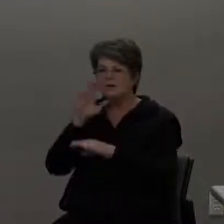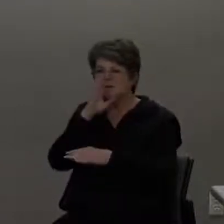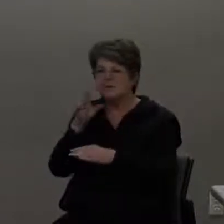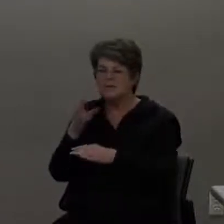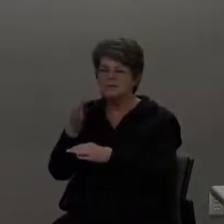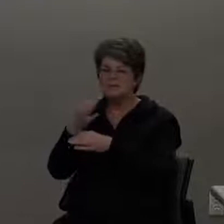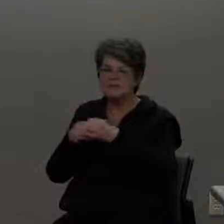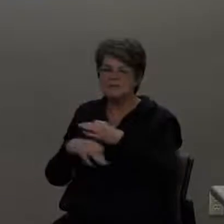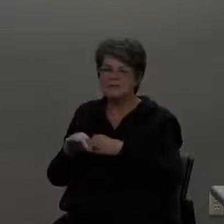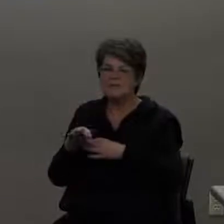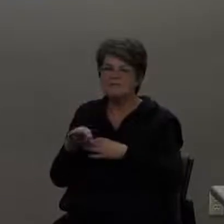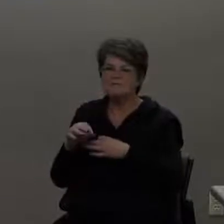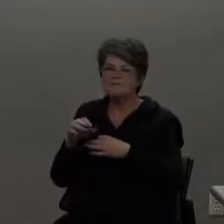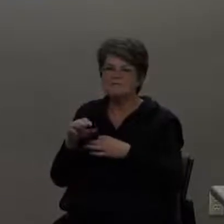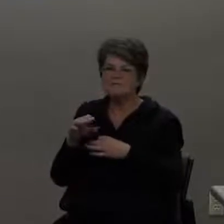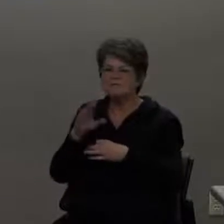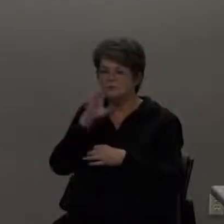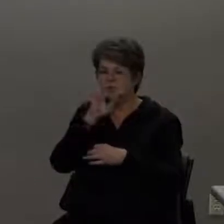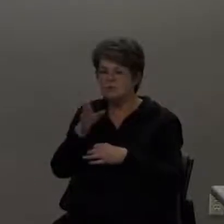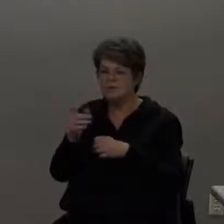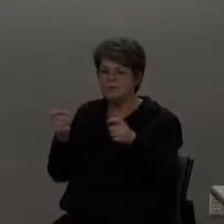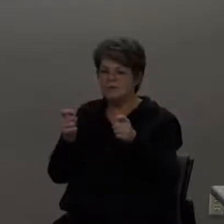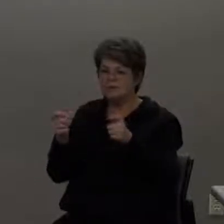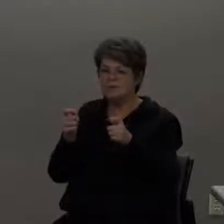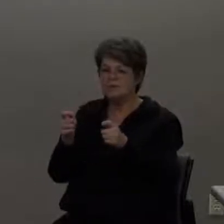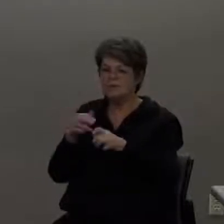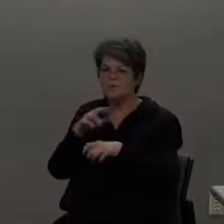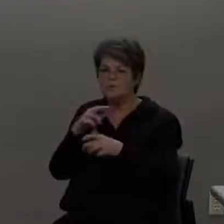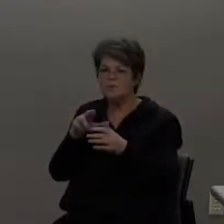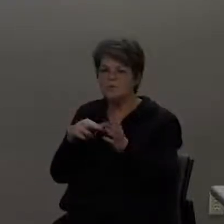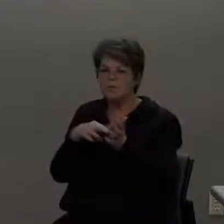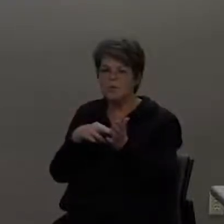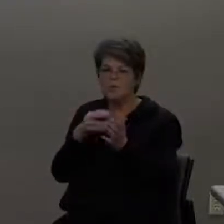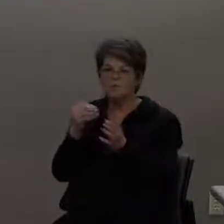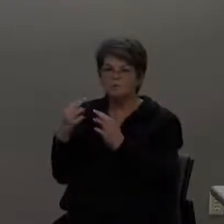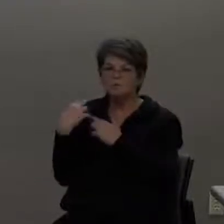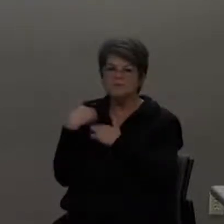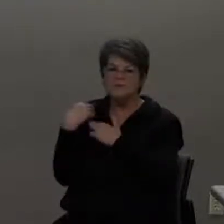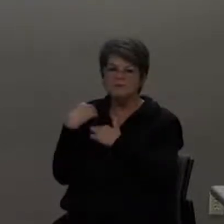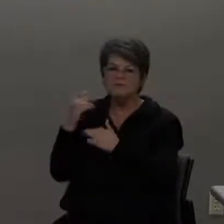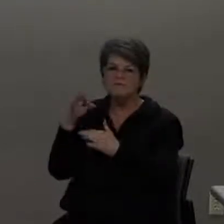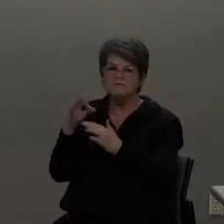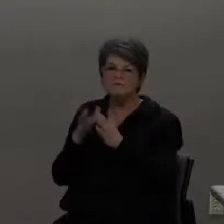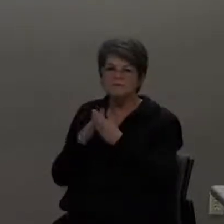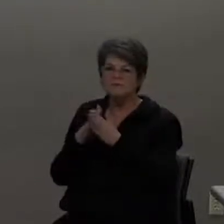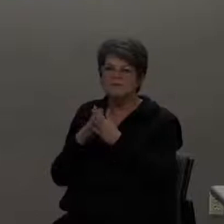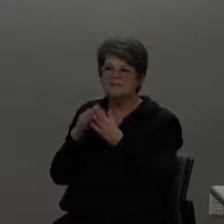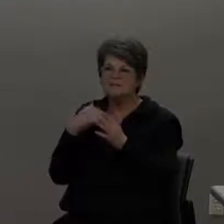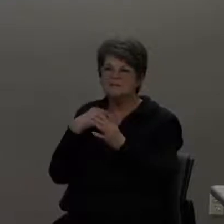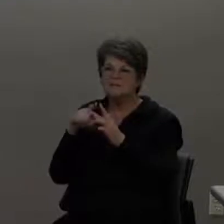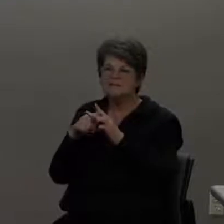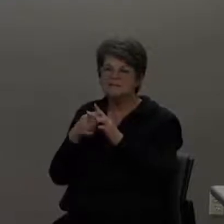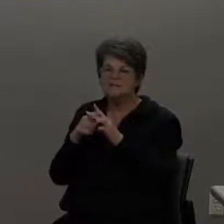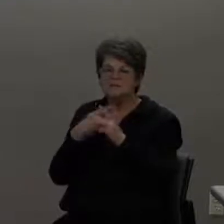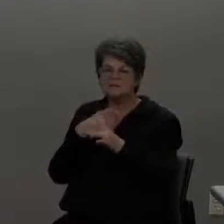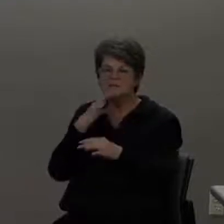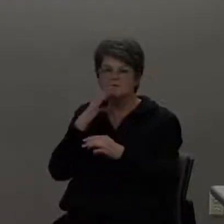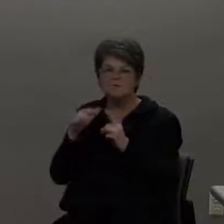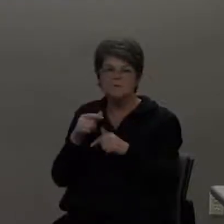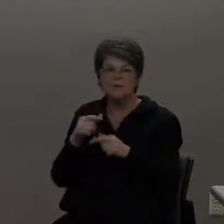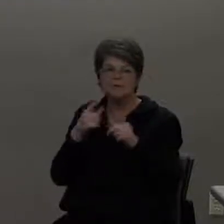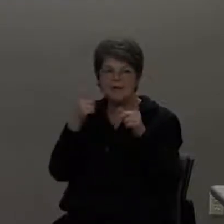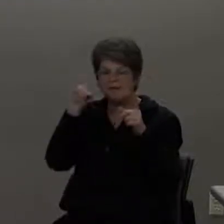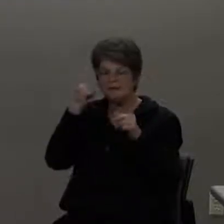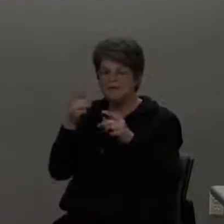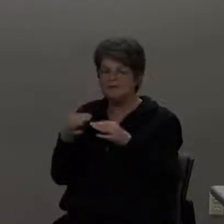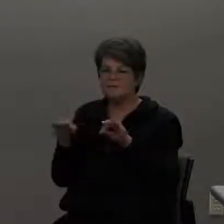directing the roles and responsibilities of the initial group that I talked about. Thank you. I just think that it's very